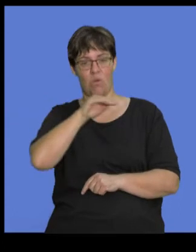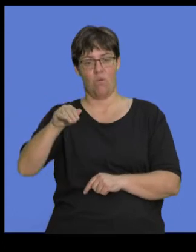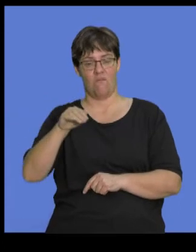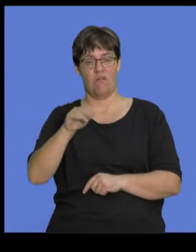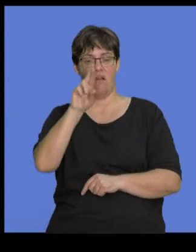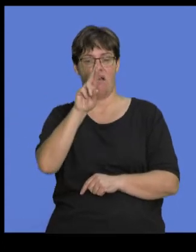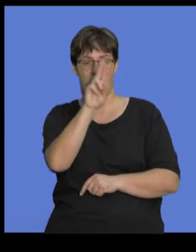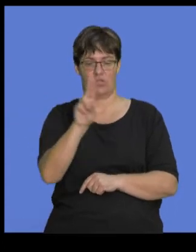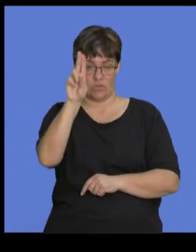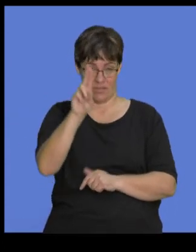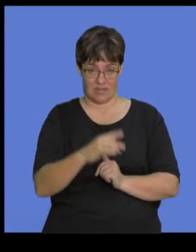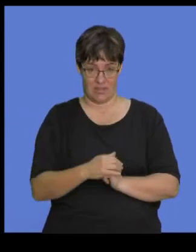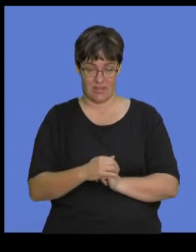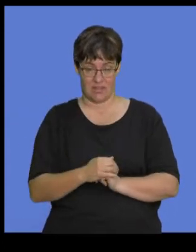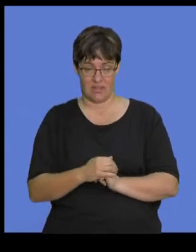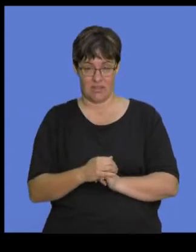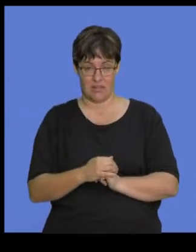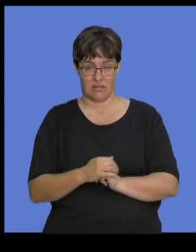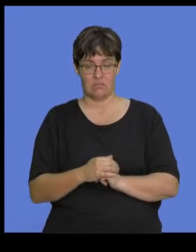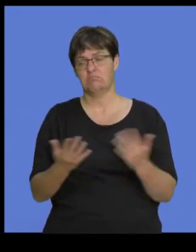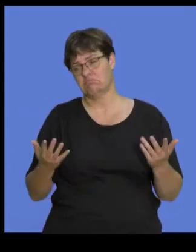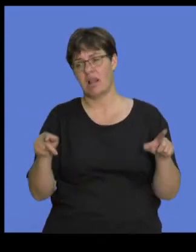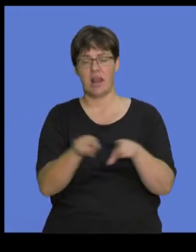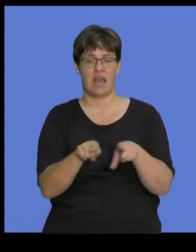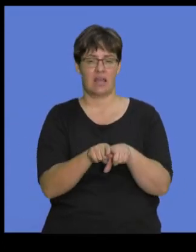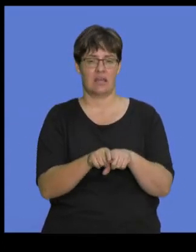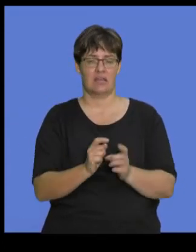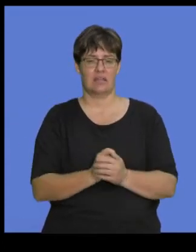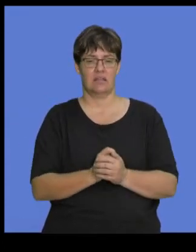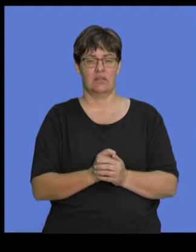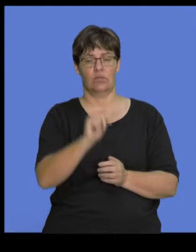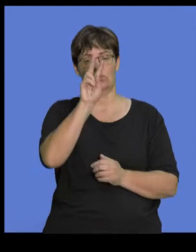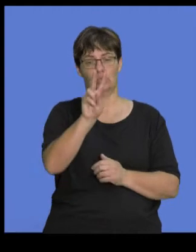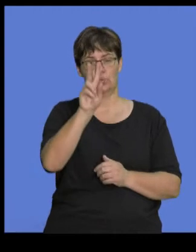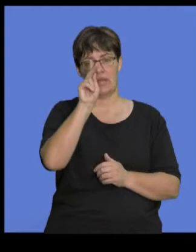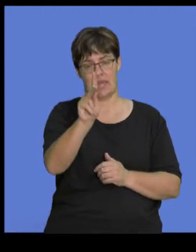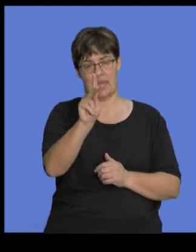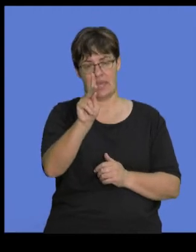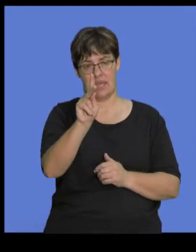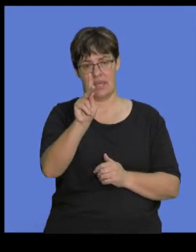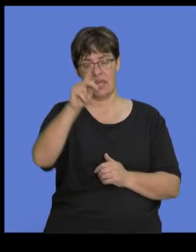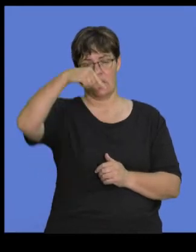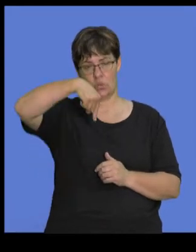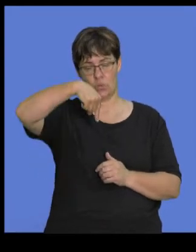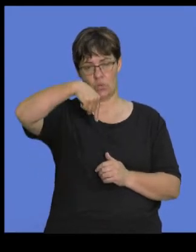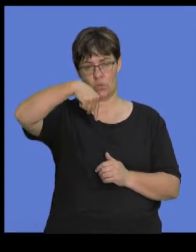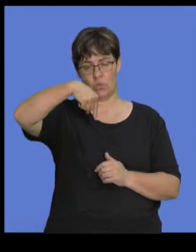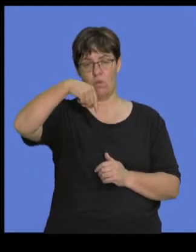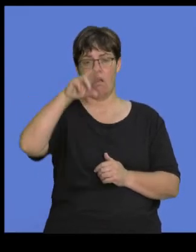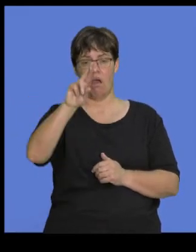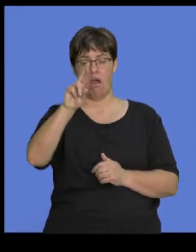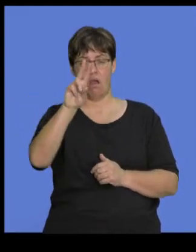okay, over R squared, okay? So this is like 2, okay, K,